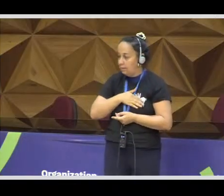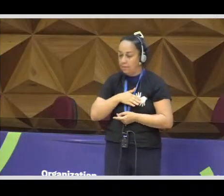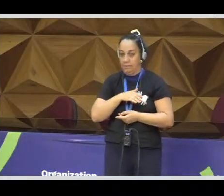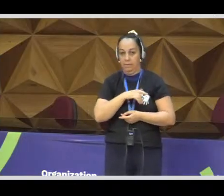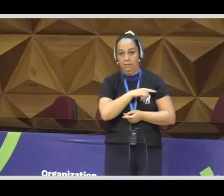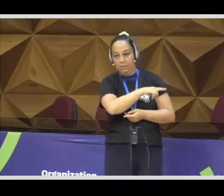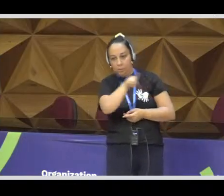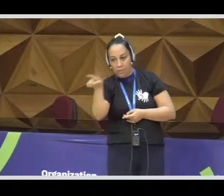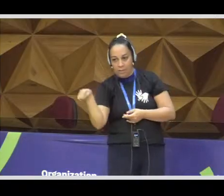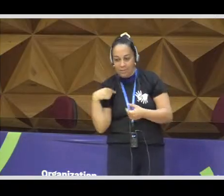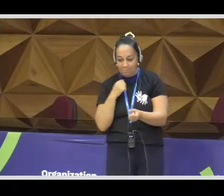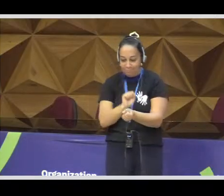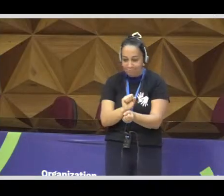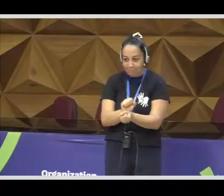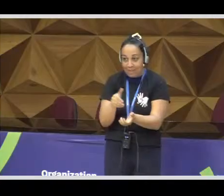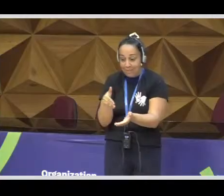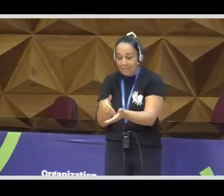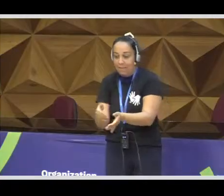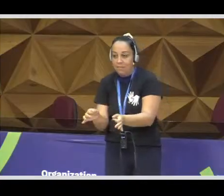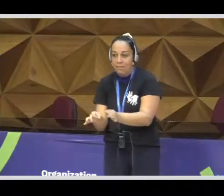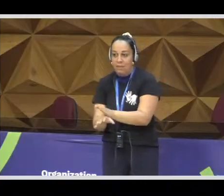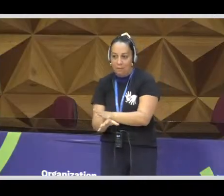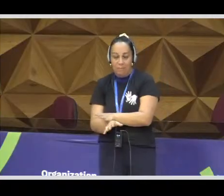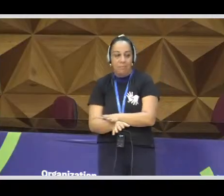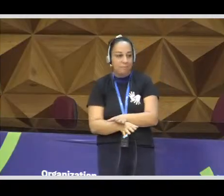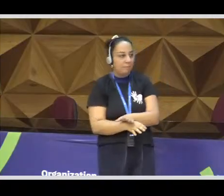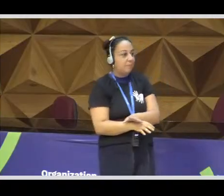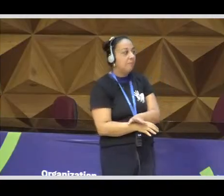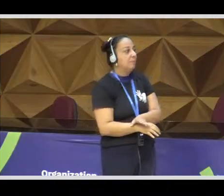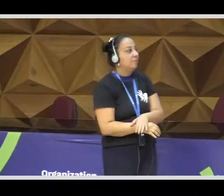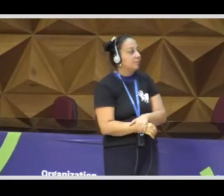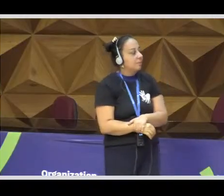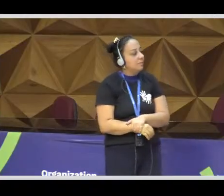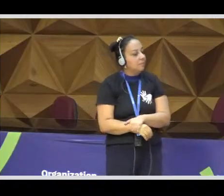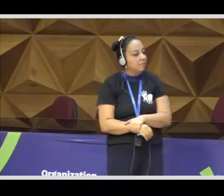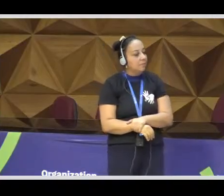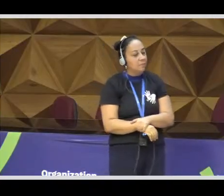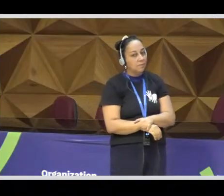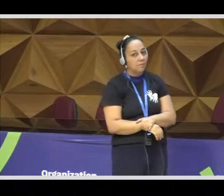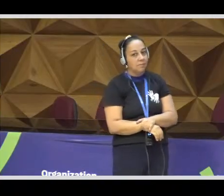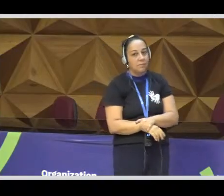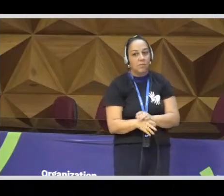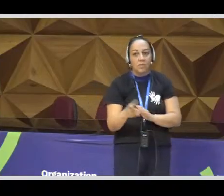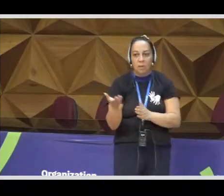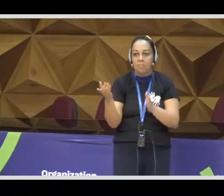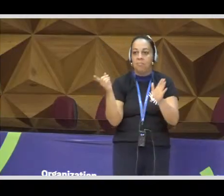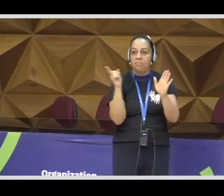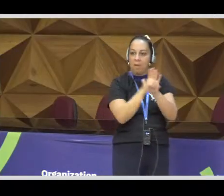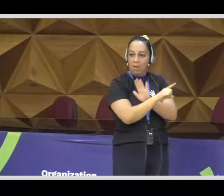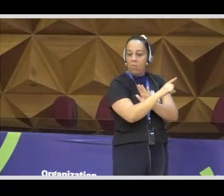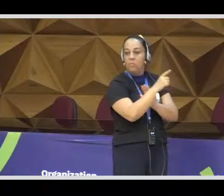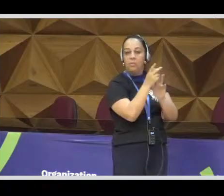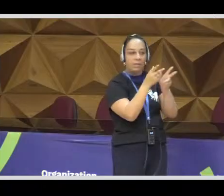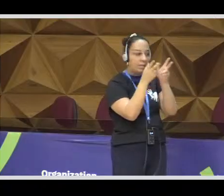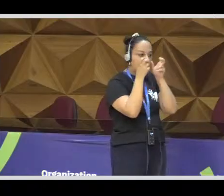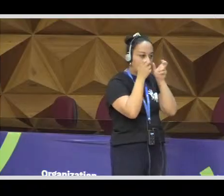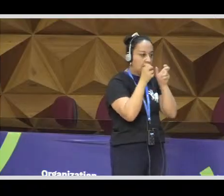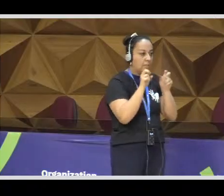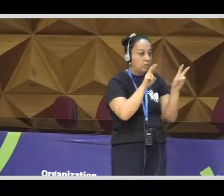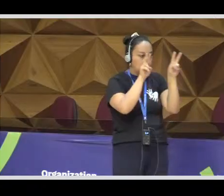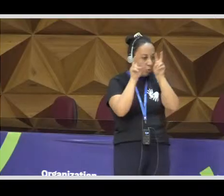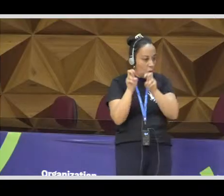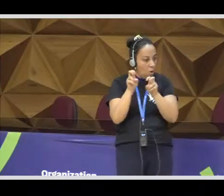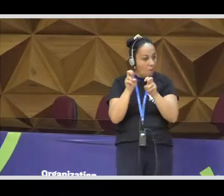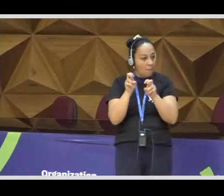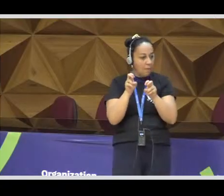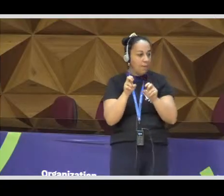interesting questions related to multimedia, haptic, and auditory design. So Stephen Brewster is professor